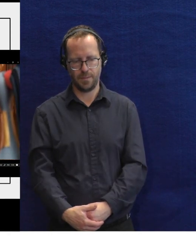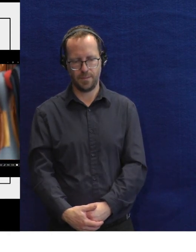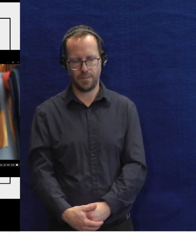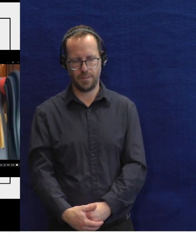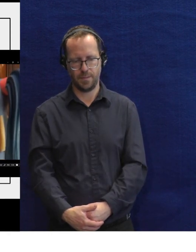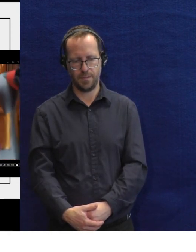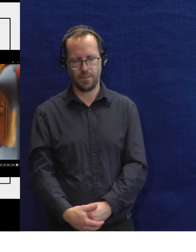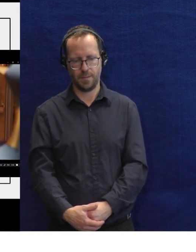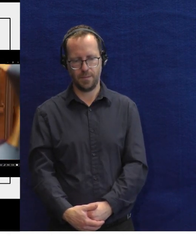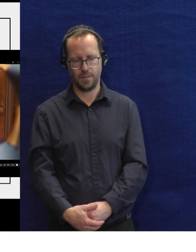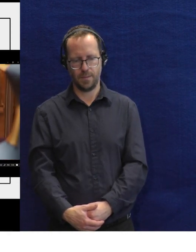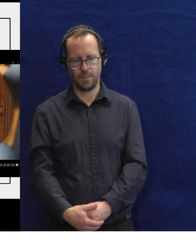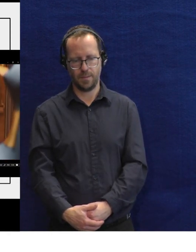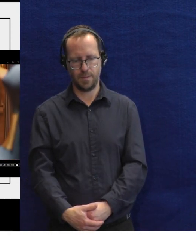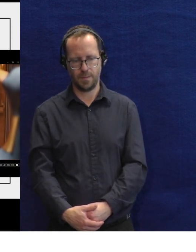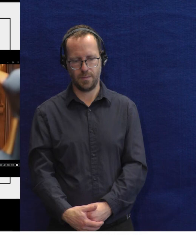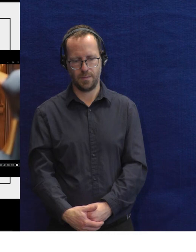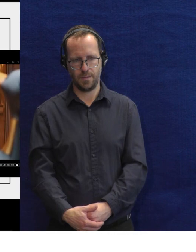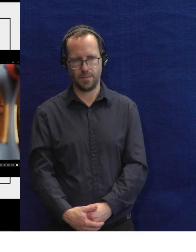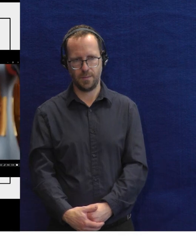A pretty bird watches in the mirror.